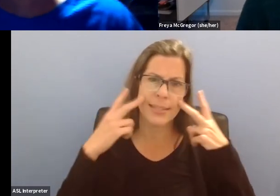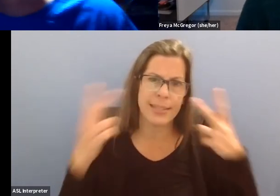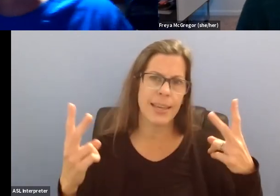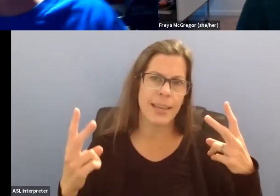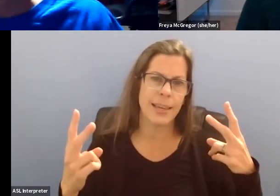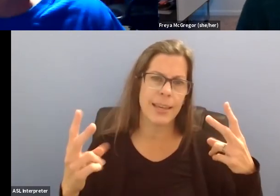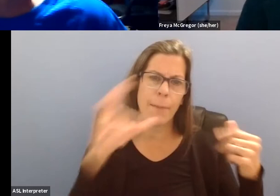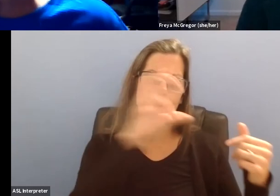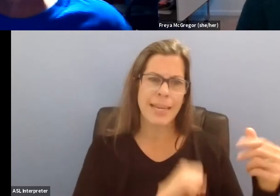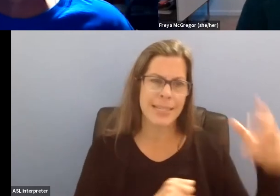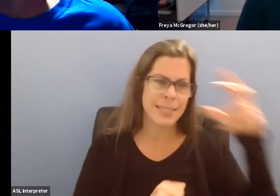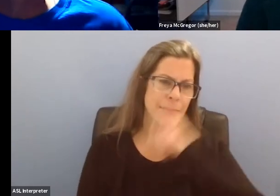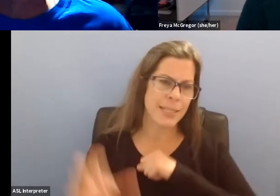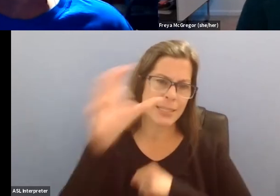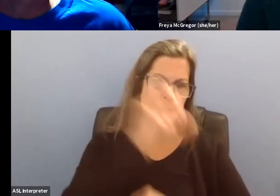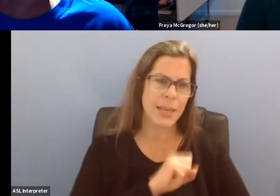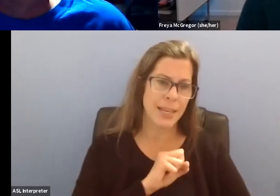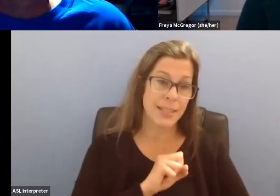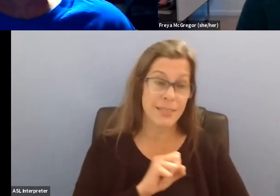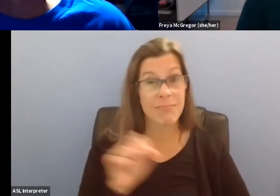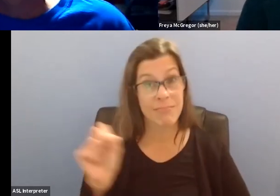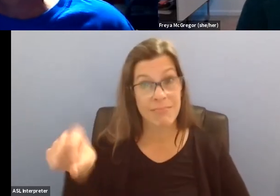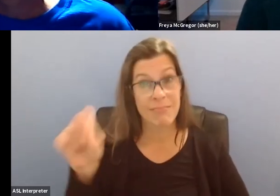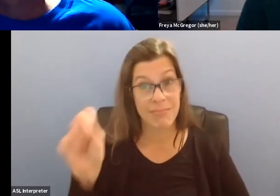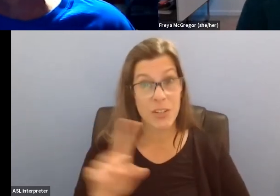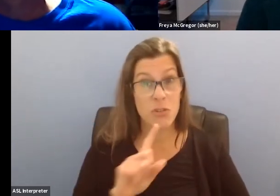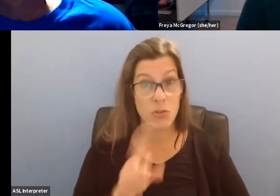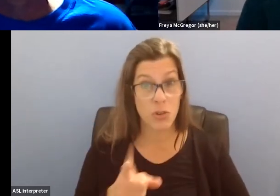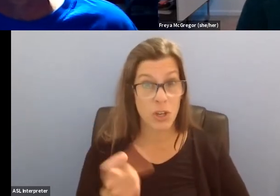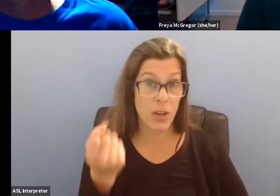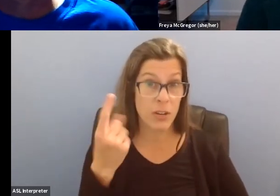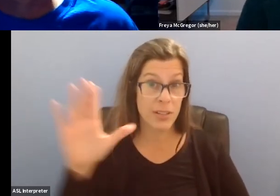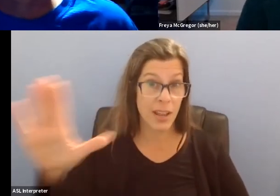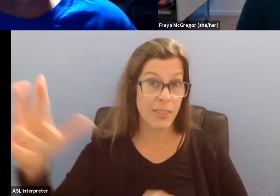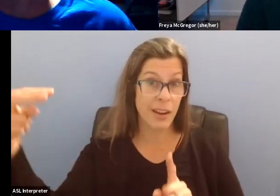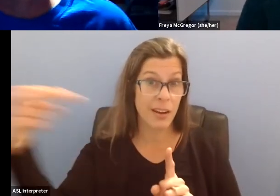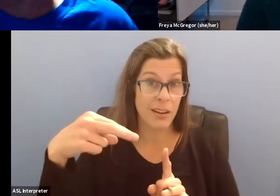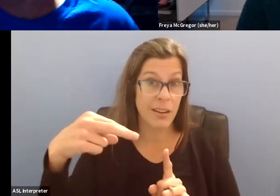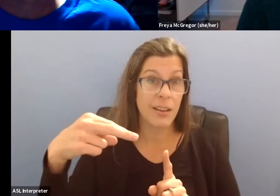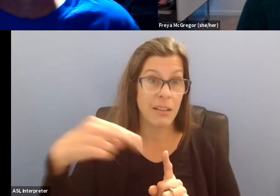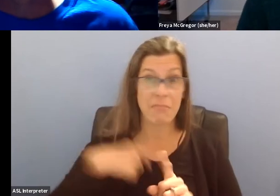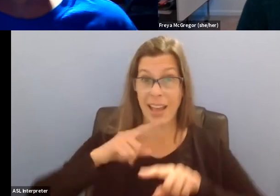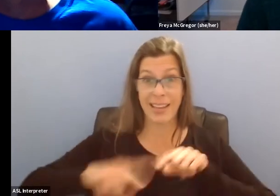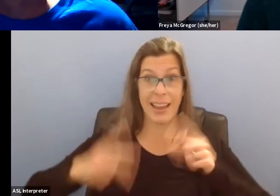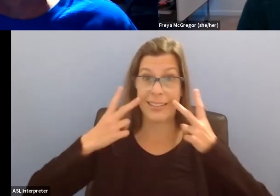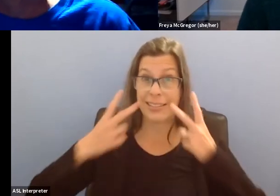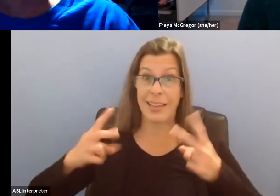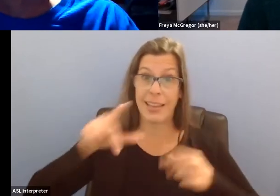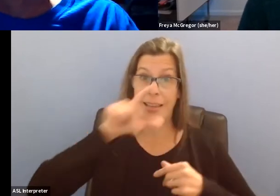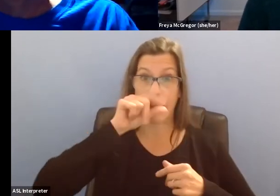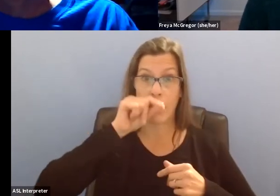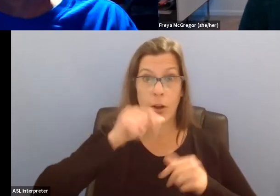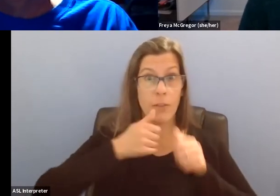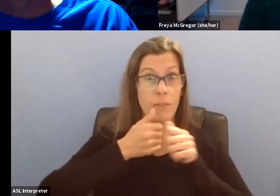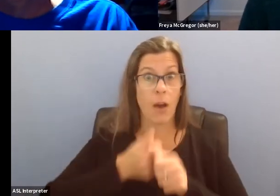And in, in one respect, that's true. I totally understand, uh, that I cannot see the bird and follow its